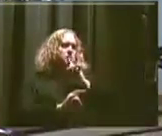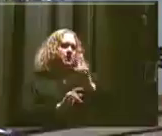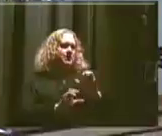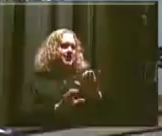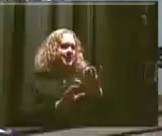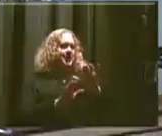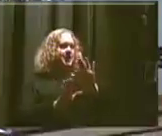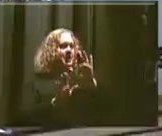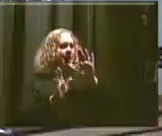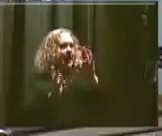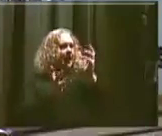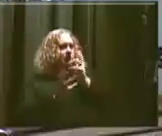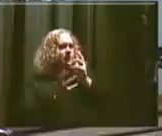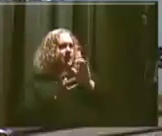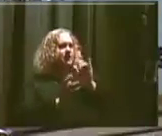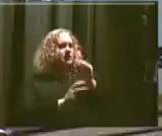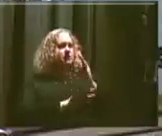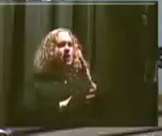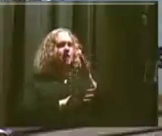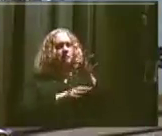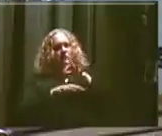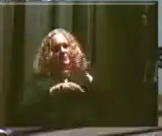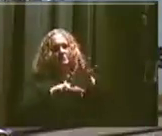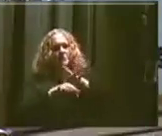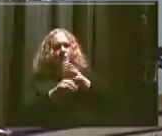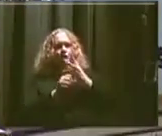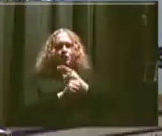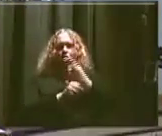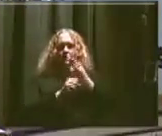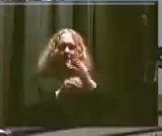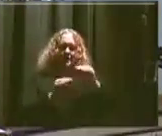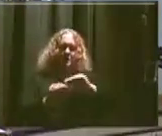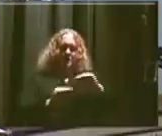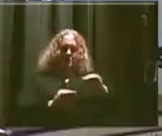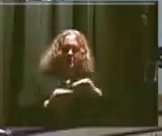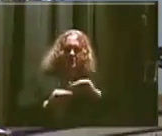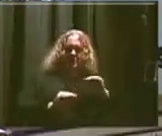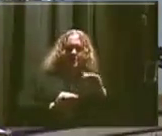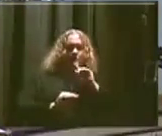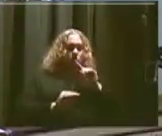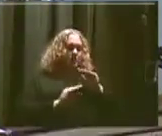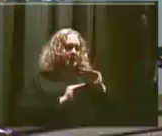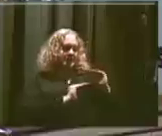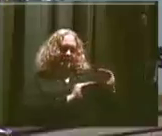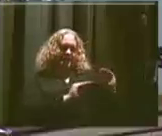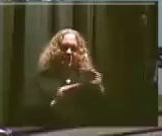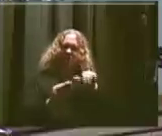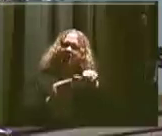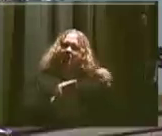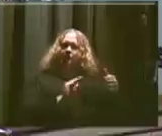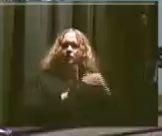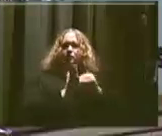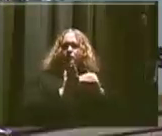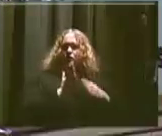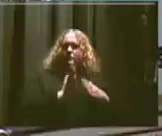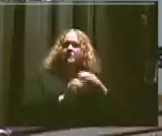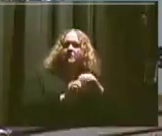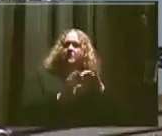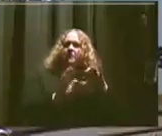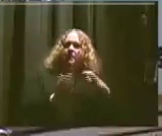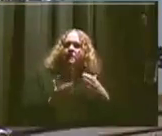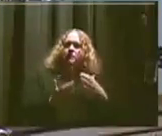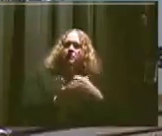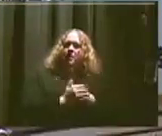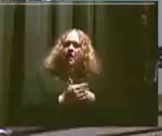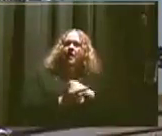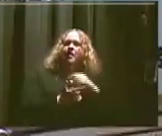outstanding job explaining, using the manipulatives, and really teaching other students there in the classroom. And from that